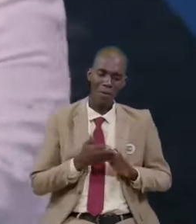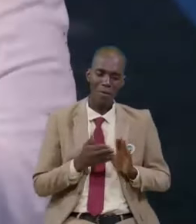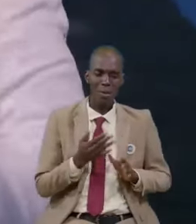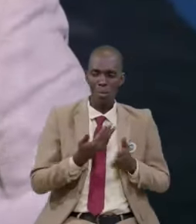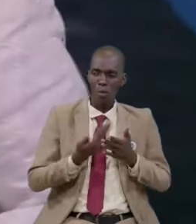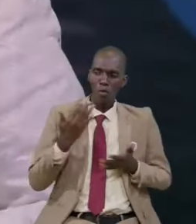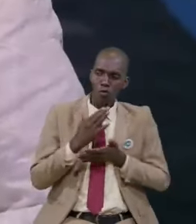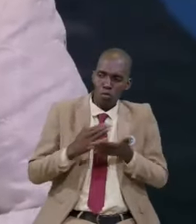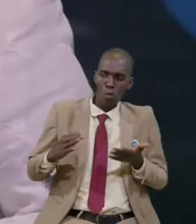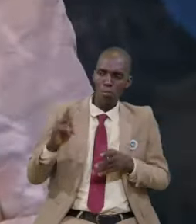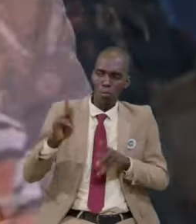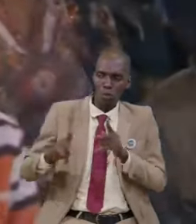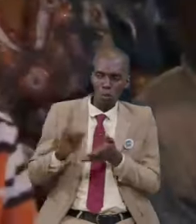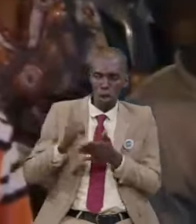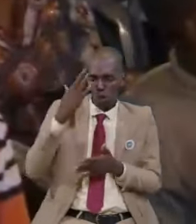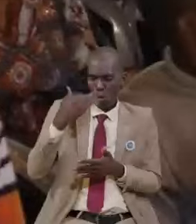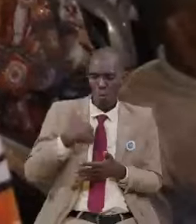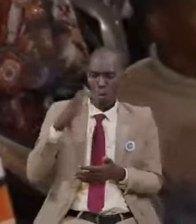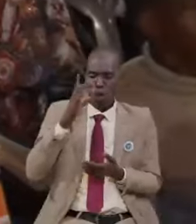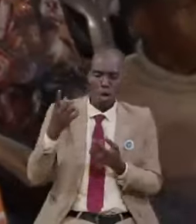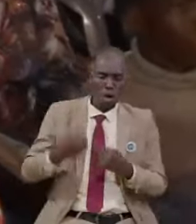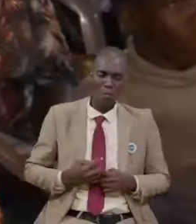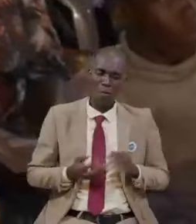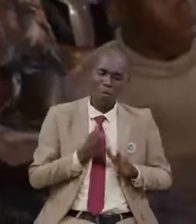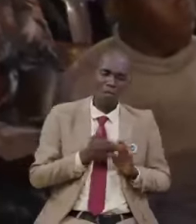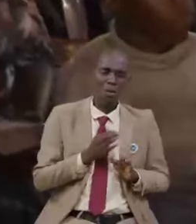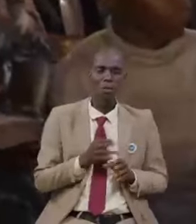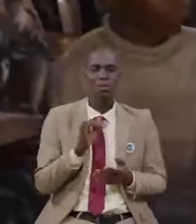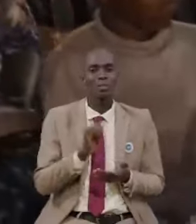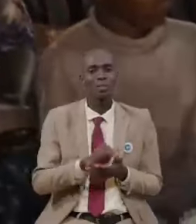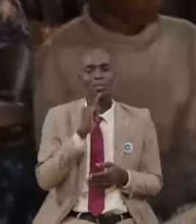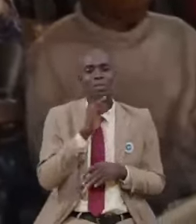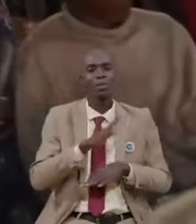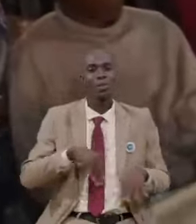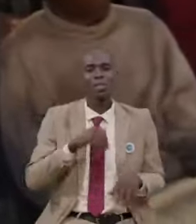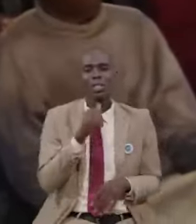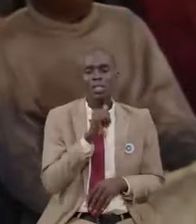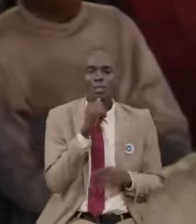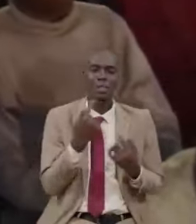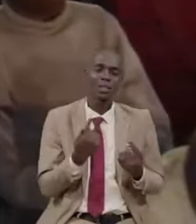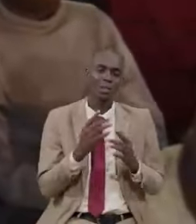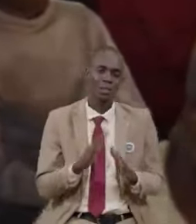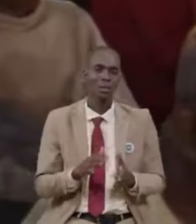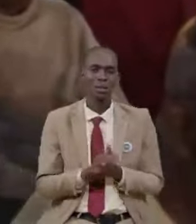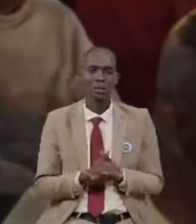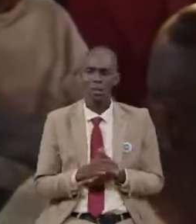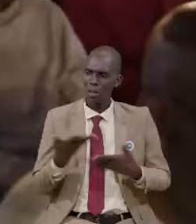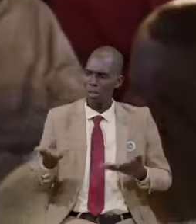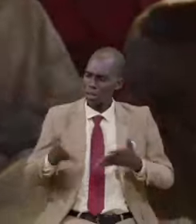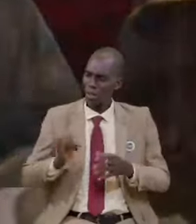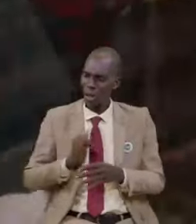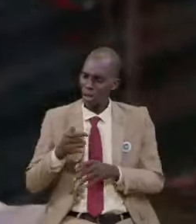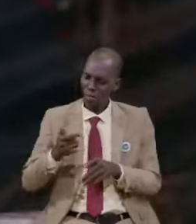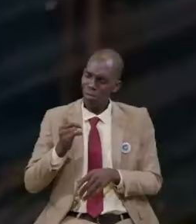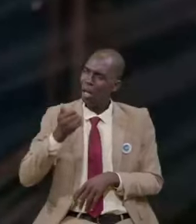church members come. That one is a secret sinner. Let's take it now and let's see how to adjust